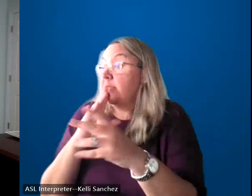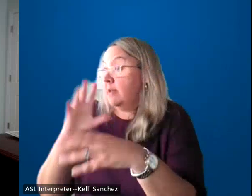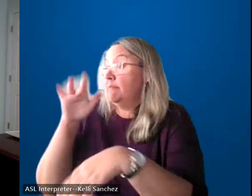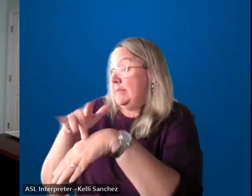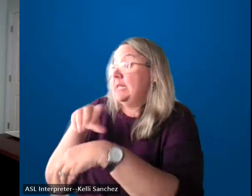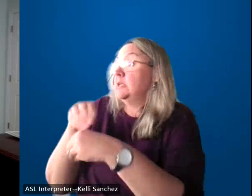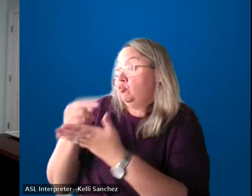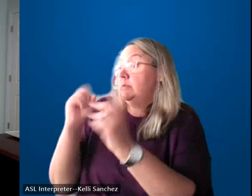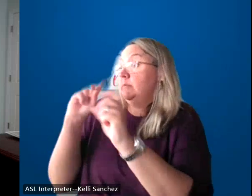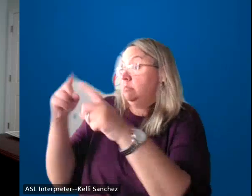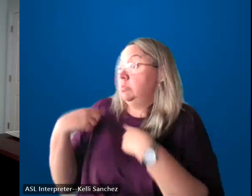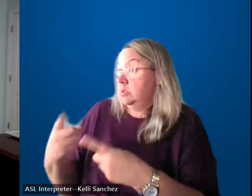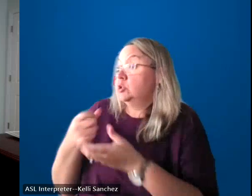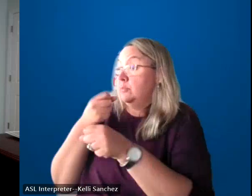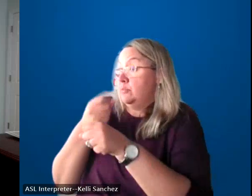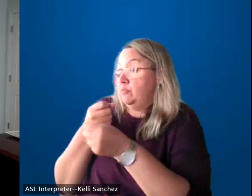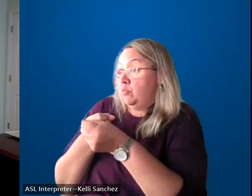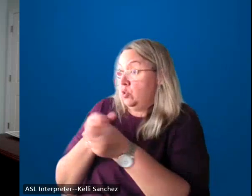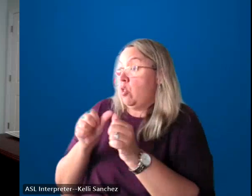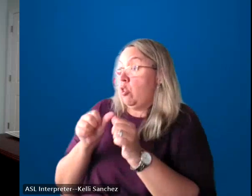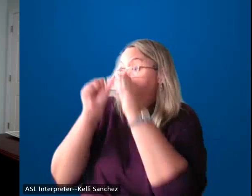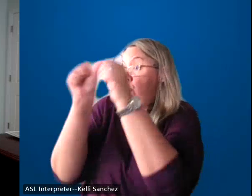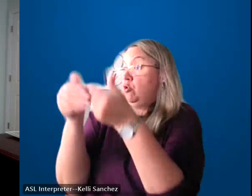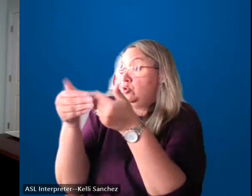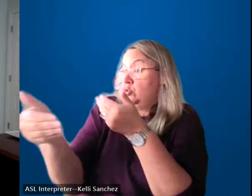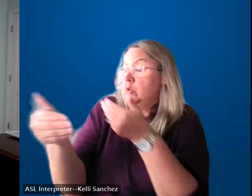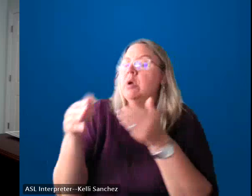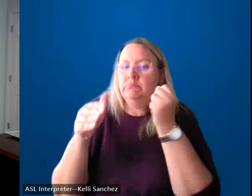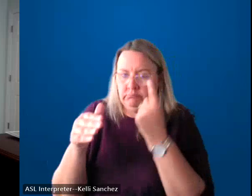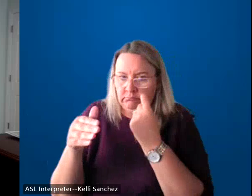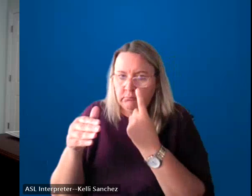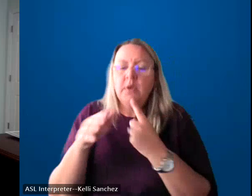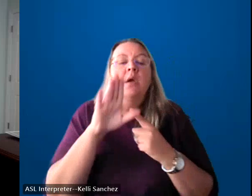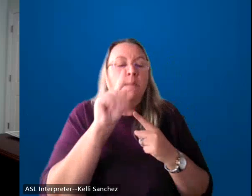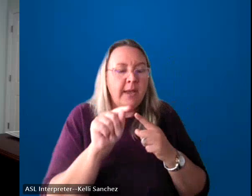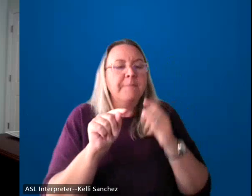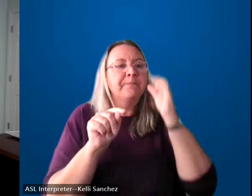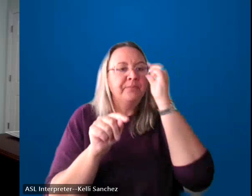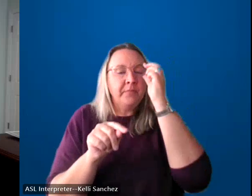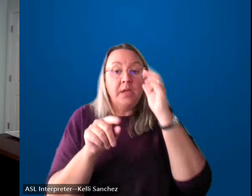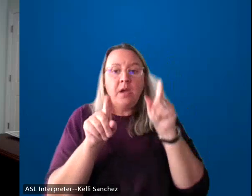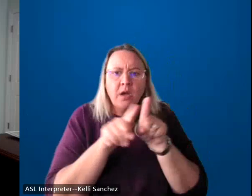them in the long term, and then also looking at folks